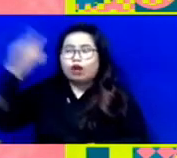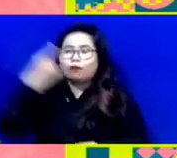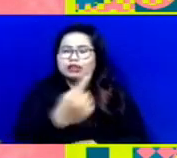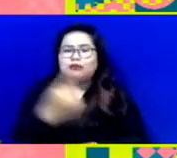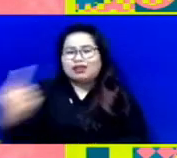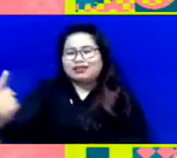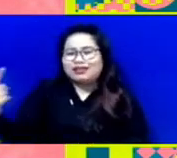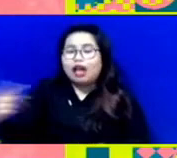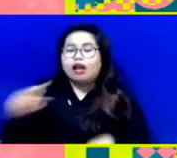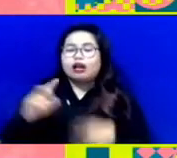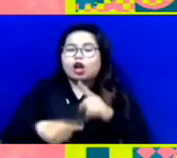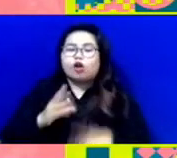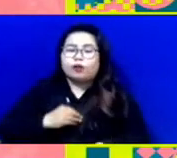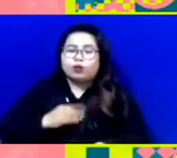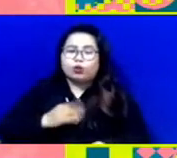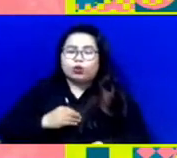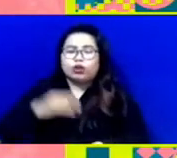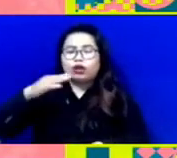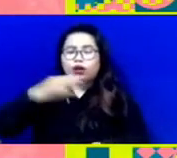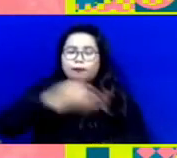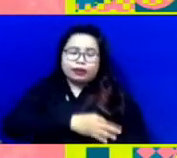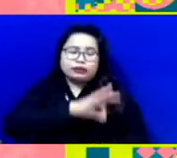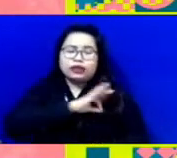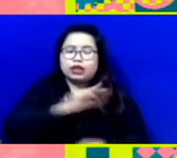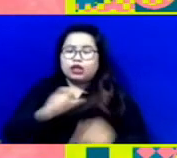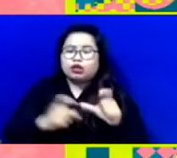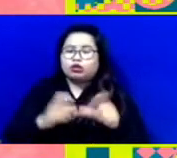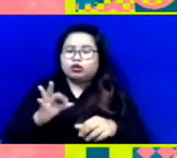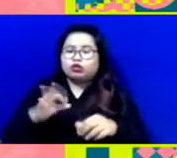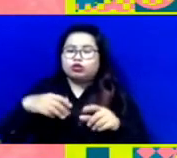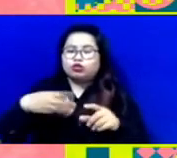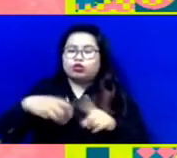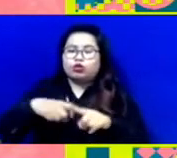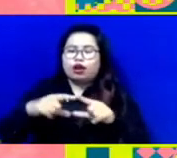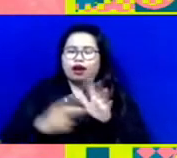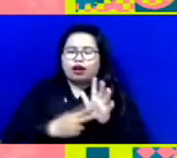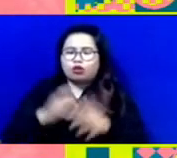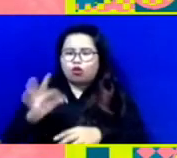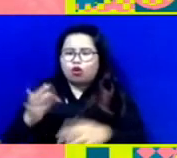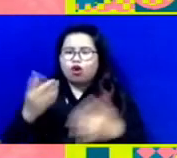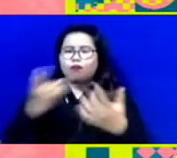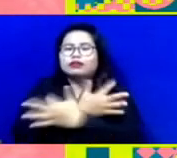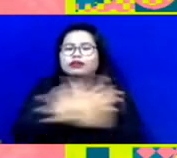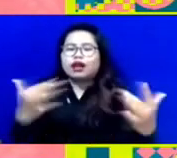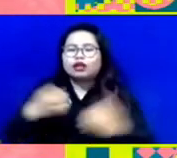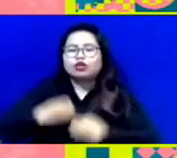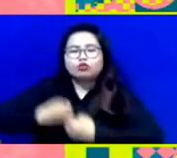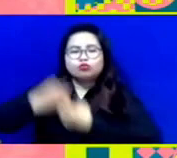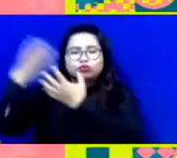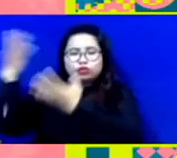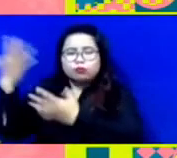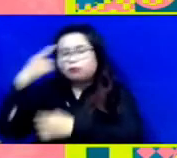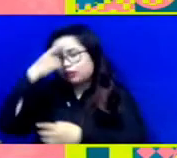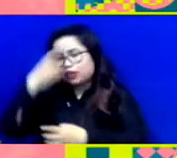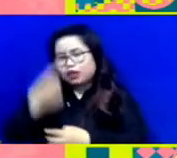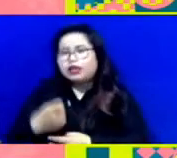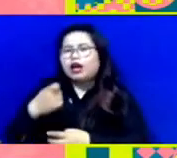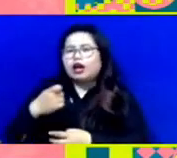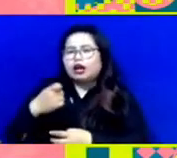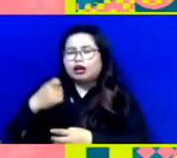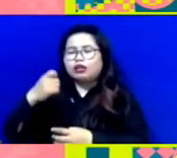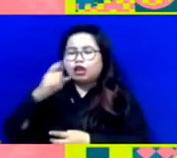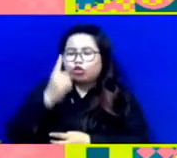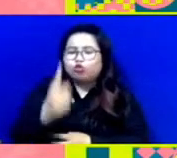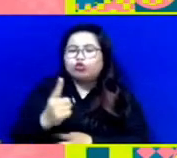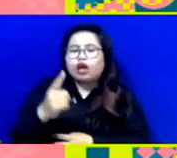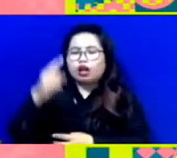Muslim can believe in monotheism, in one God. Christians should worship God according